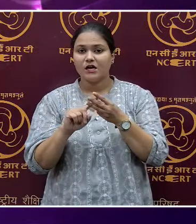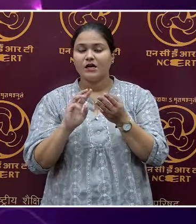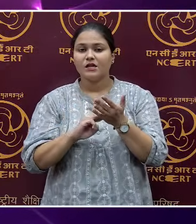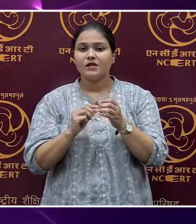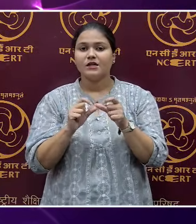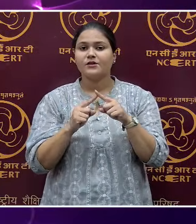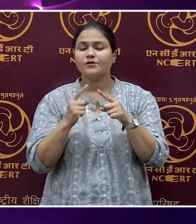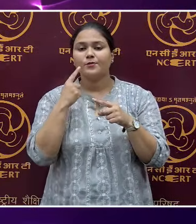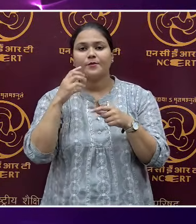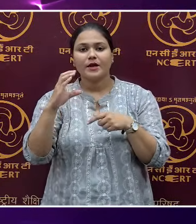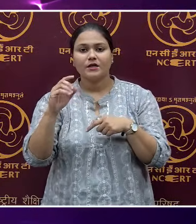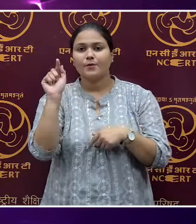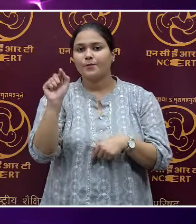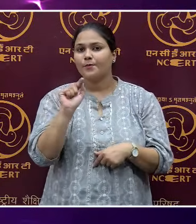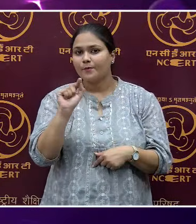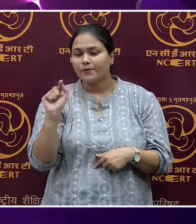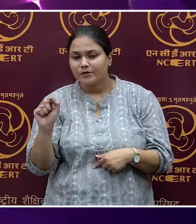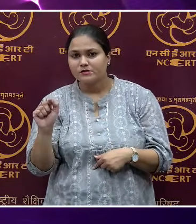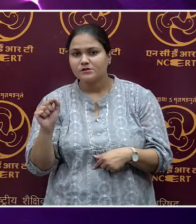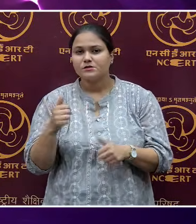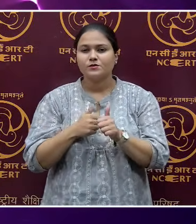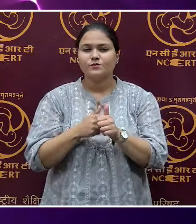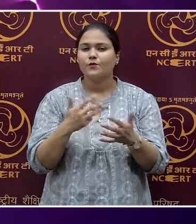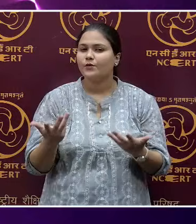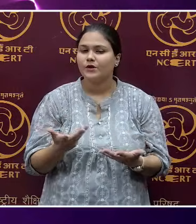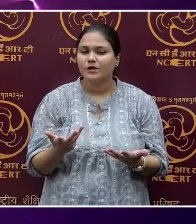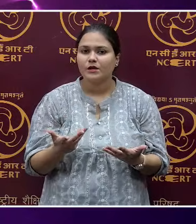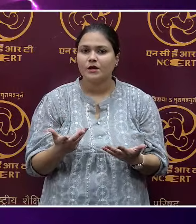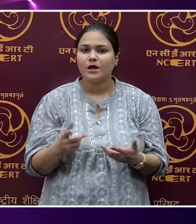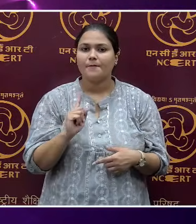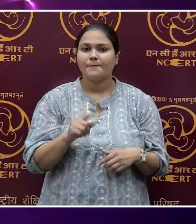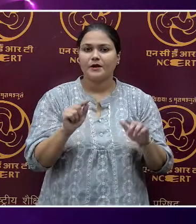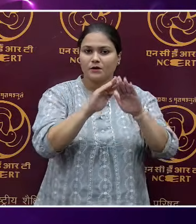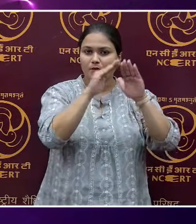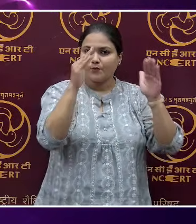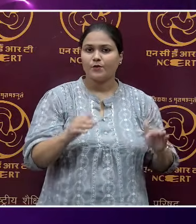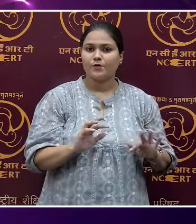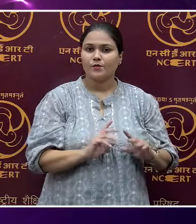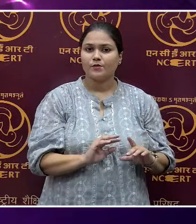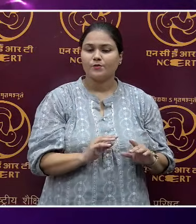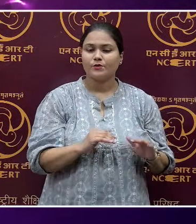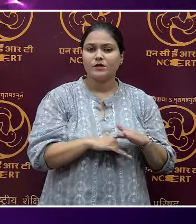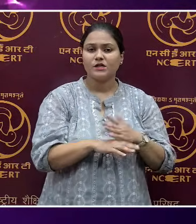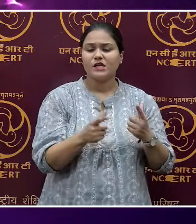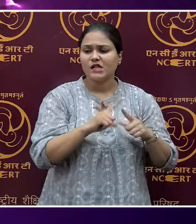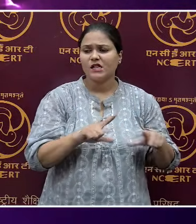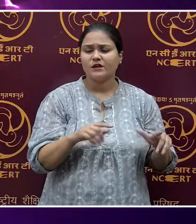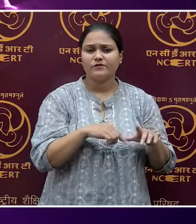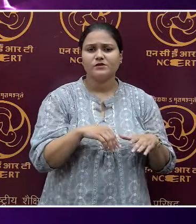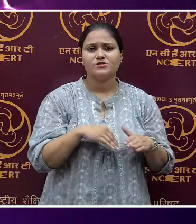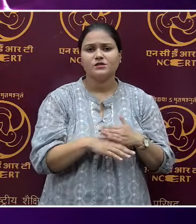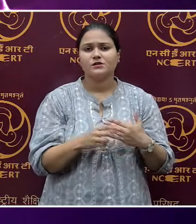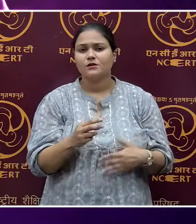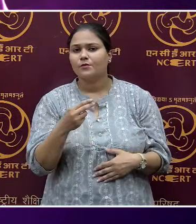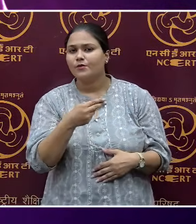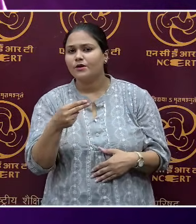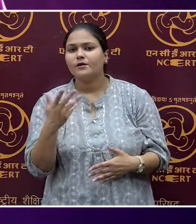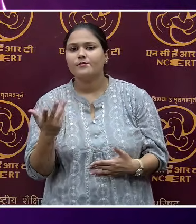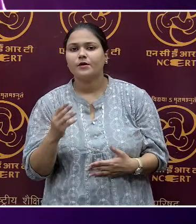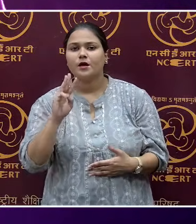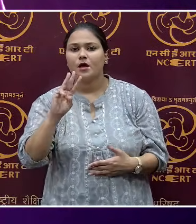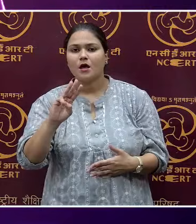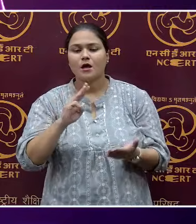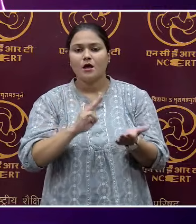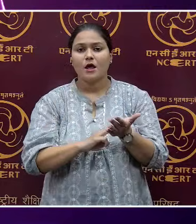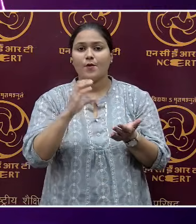is percentage, but in computer theory, like in programming language, we call it is a modulo. So we have to select the correct one. If we will